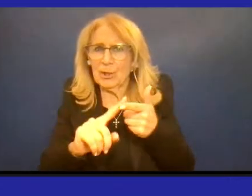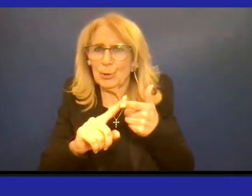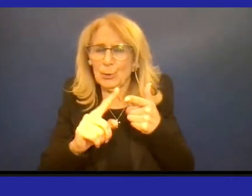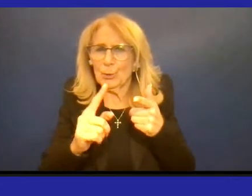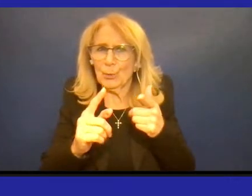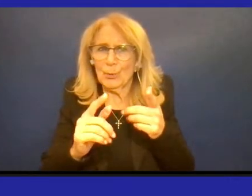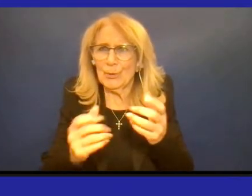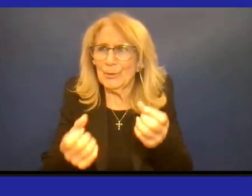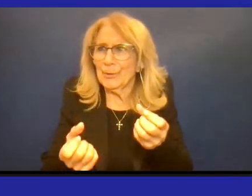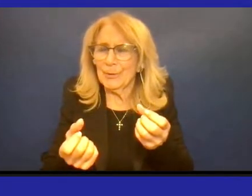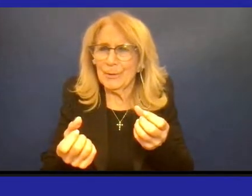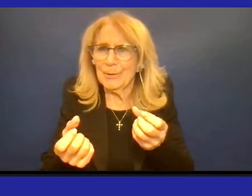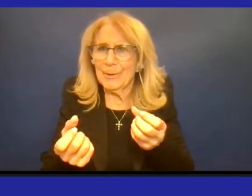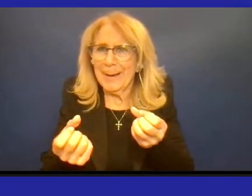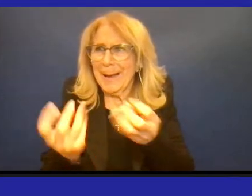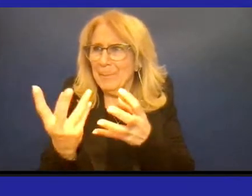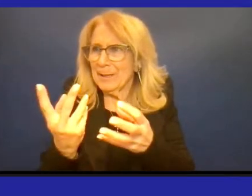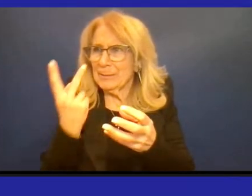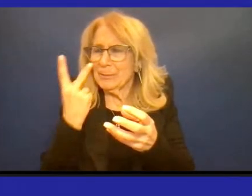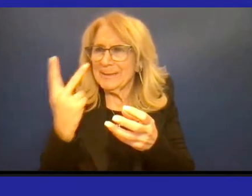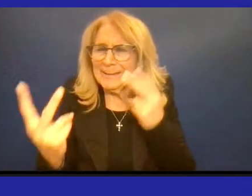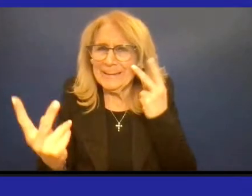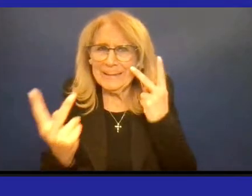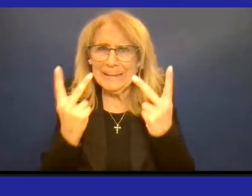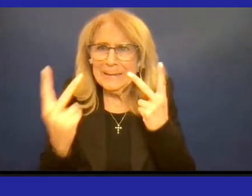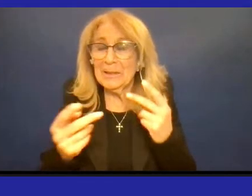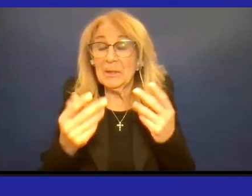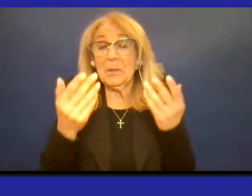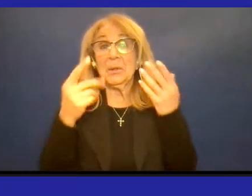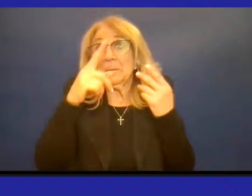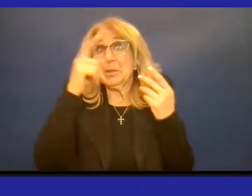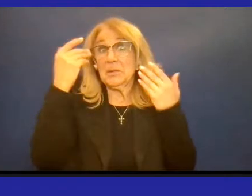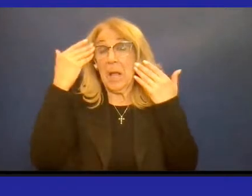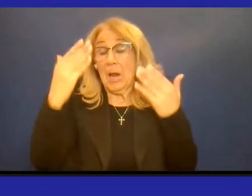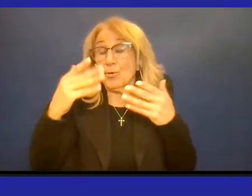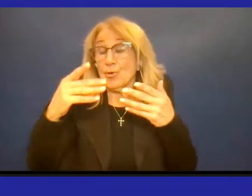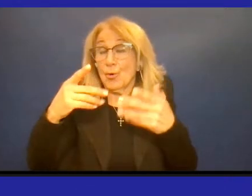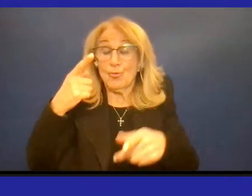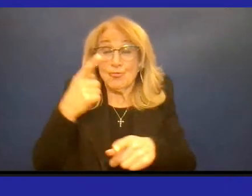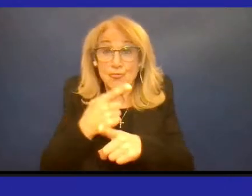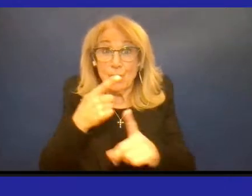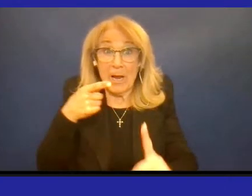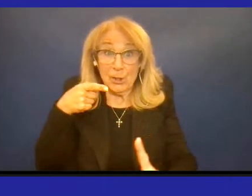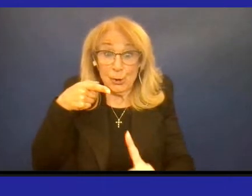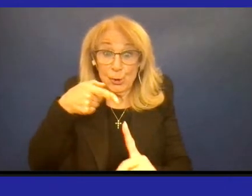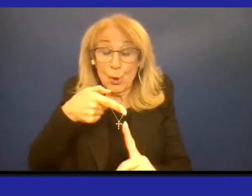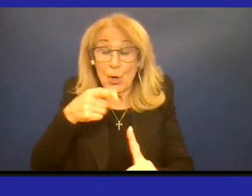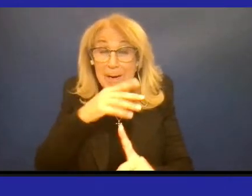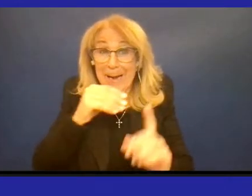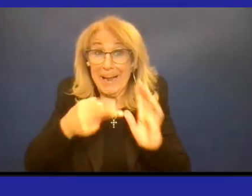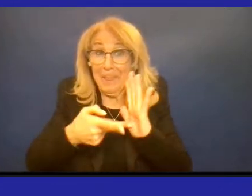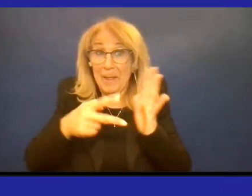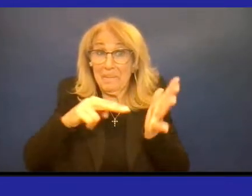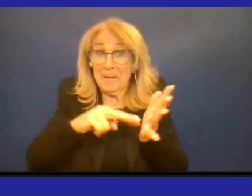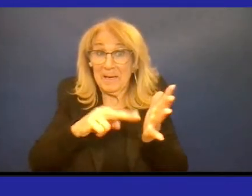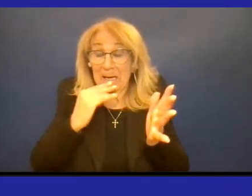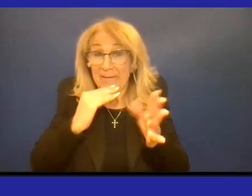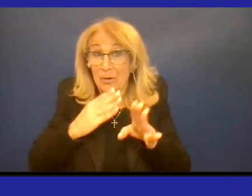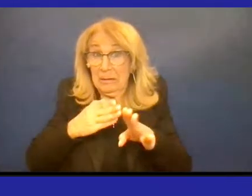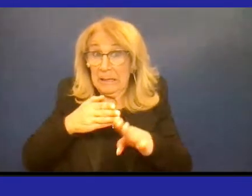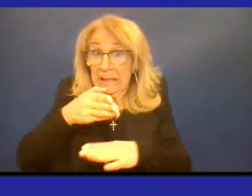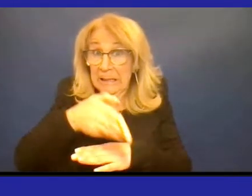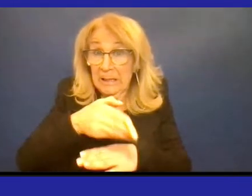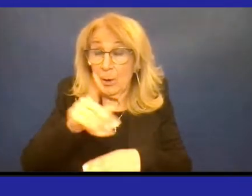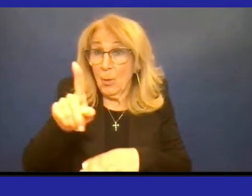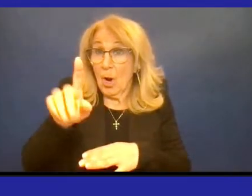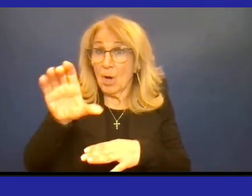because otherwise it's, what's the, I don't know what the right target is and what the meaning is if we're exceeding that target. The second